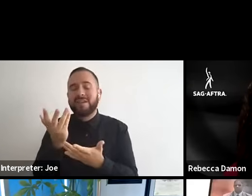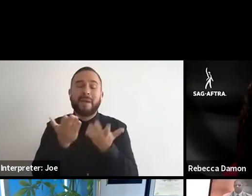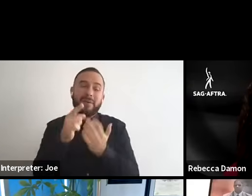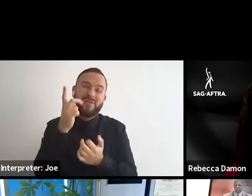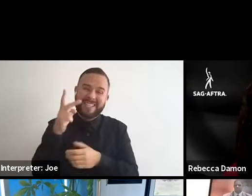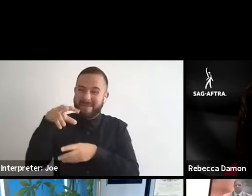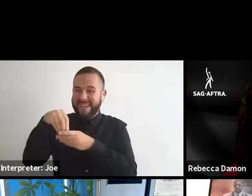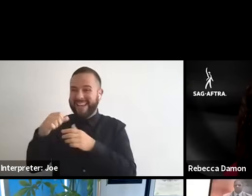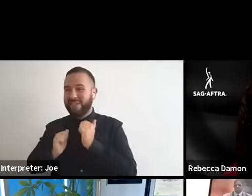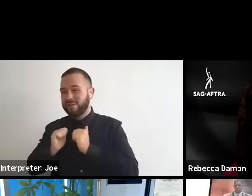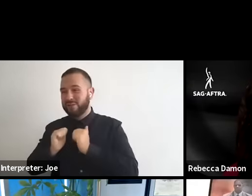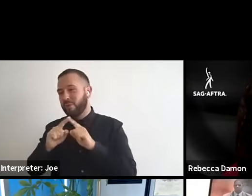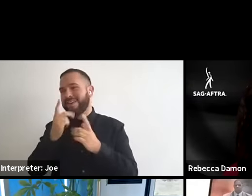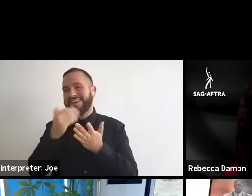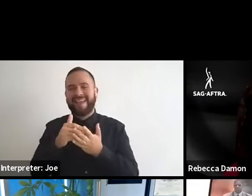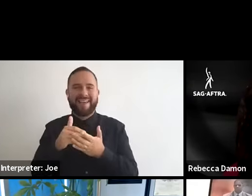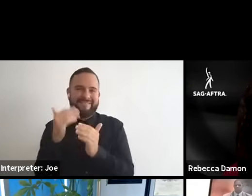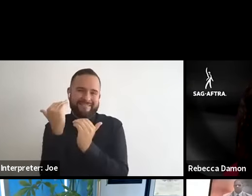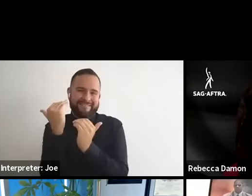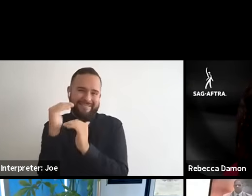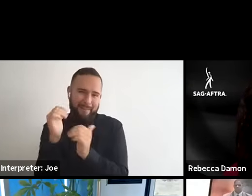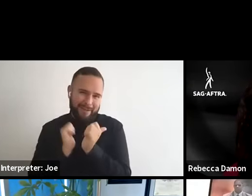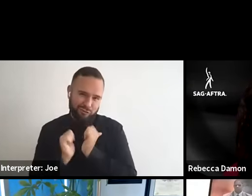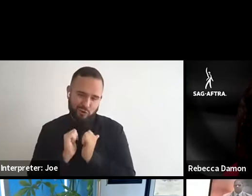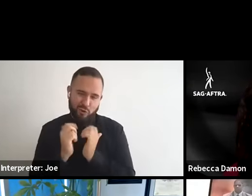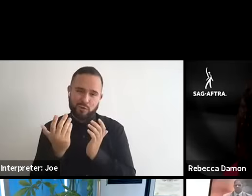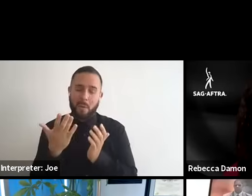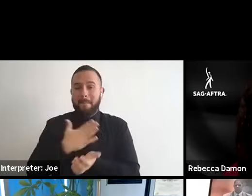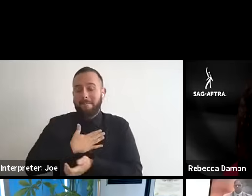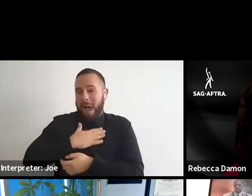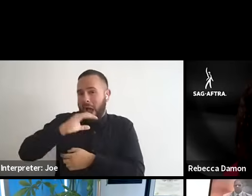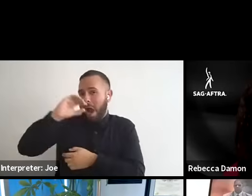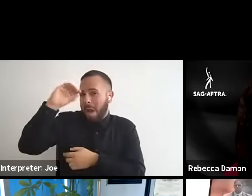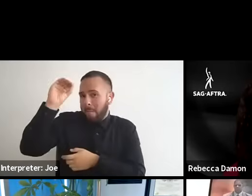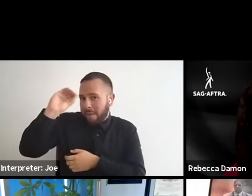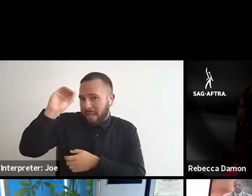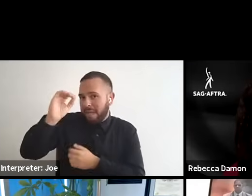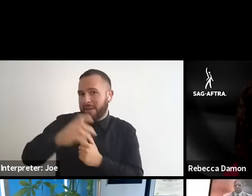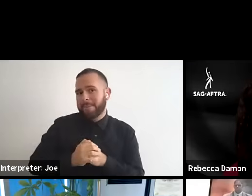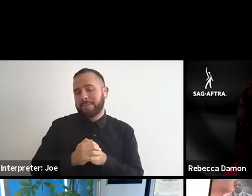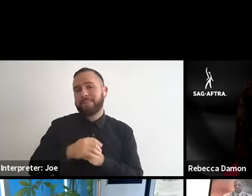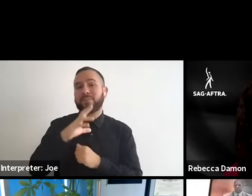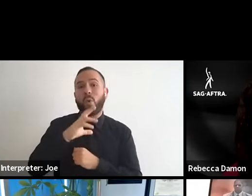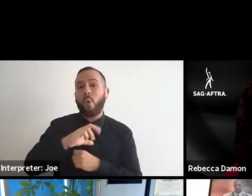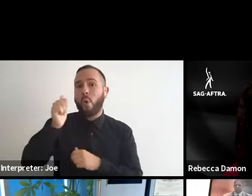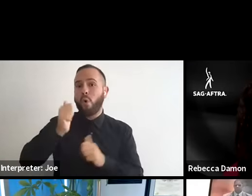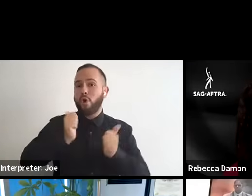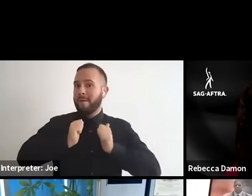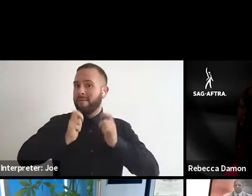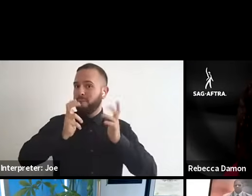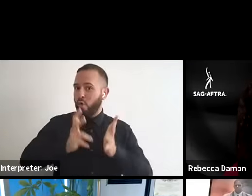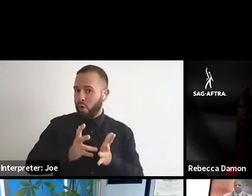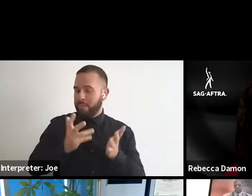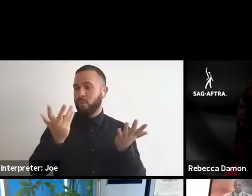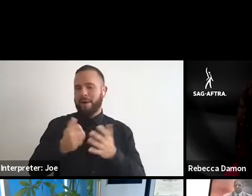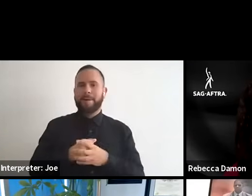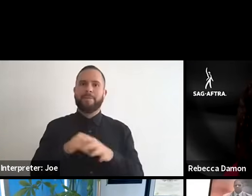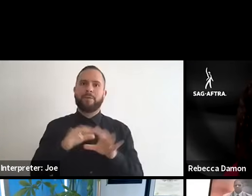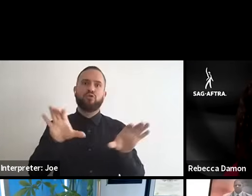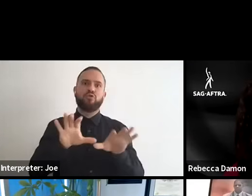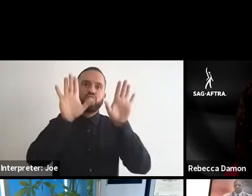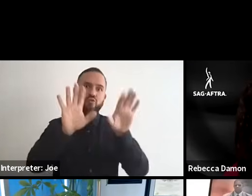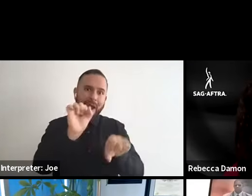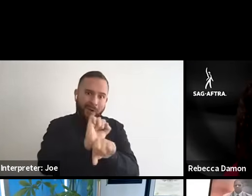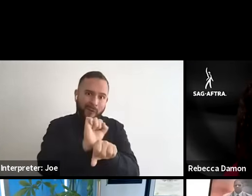there? So my thoughts on that would be, as an older performer, do great work and put yourself out there in the best